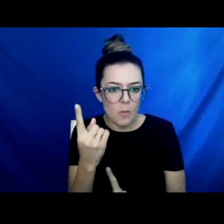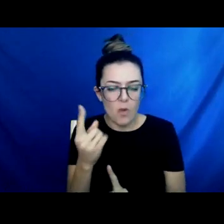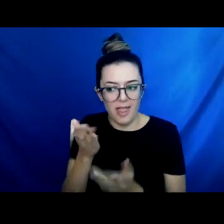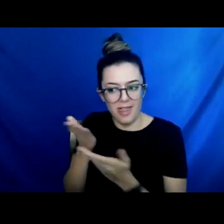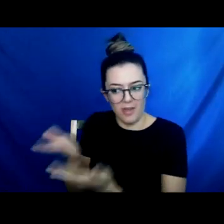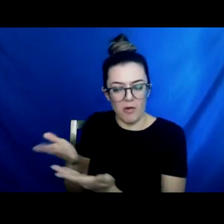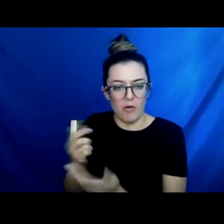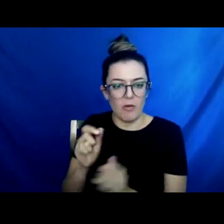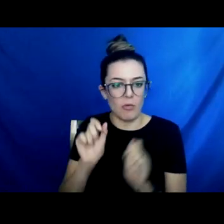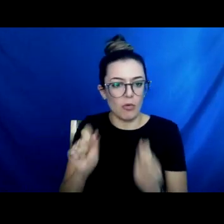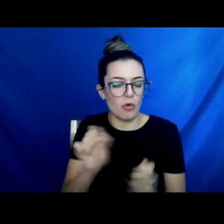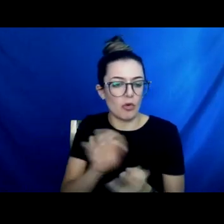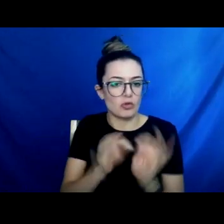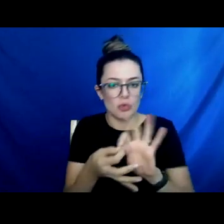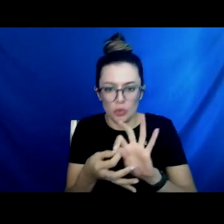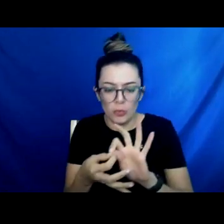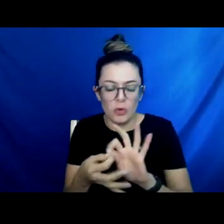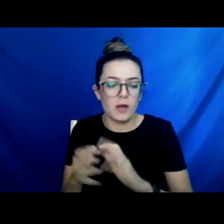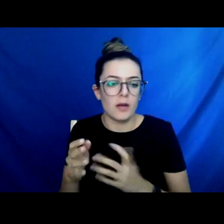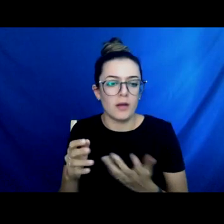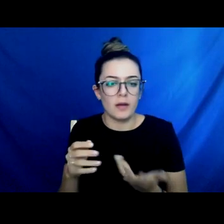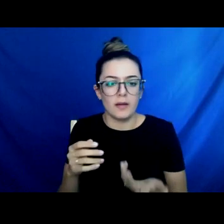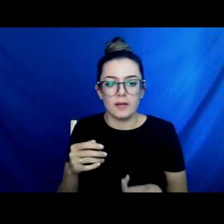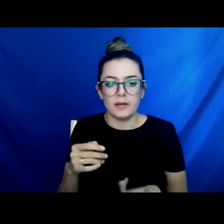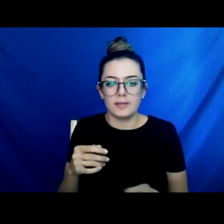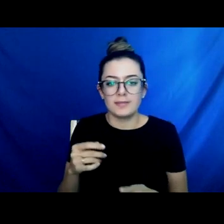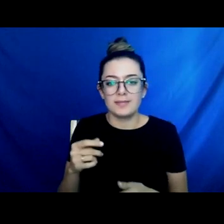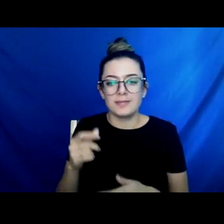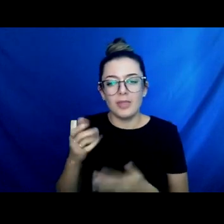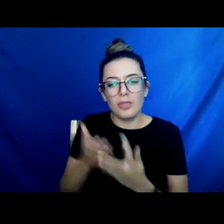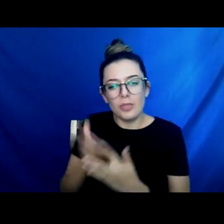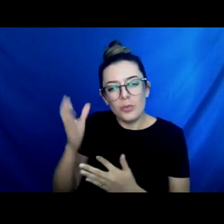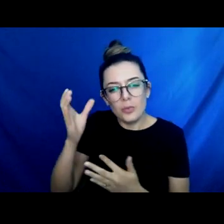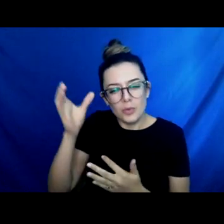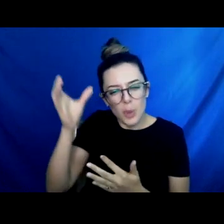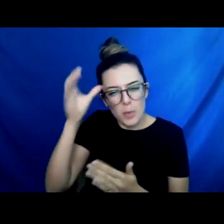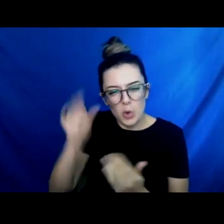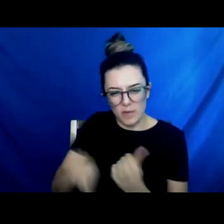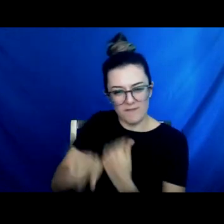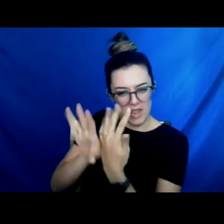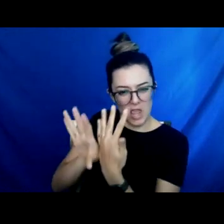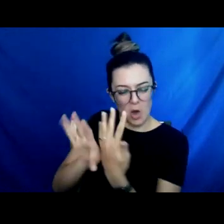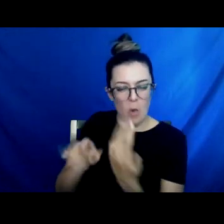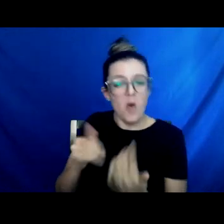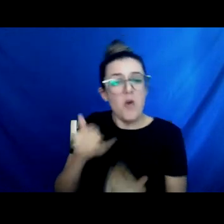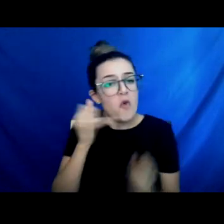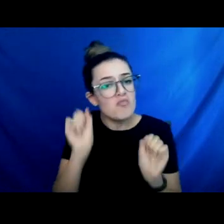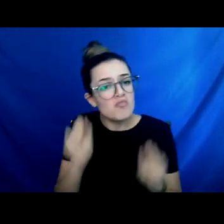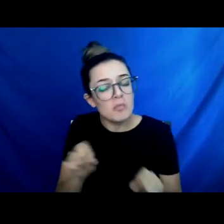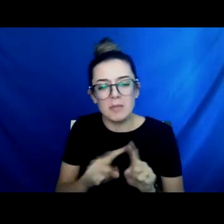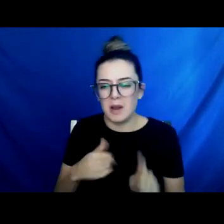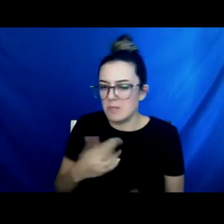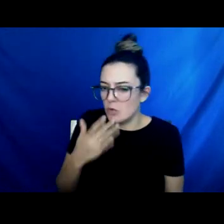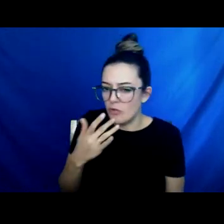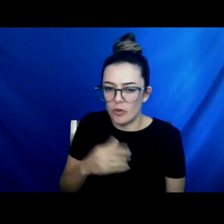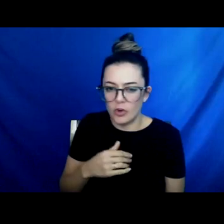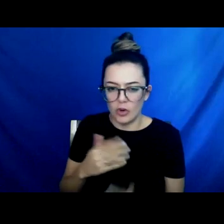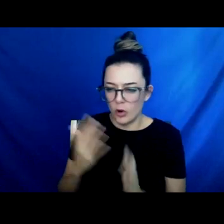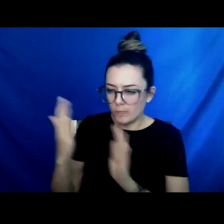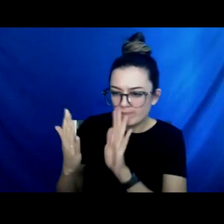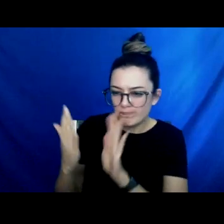a computer in, right? Because phone would have been easier, but I really wanted to video if we could. So we ended up getting basically